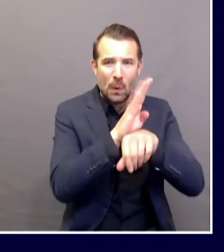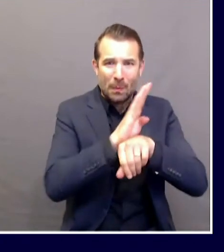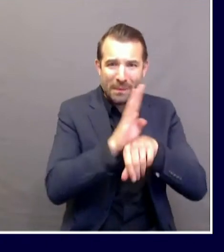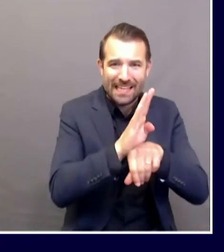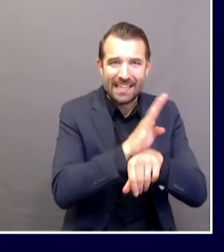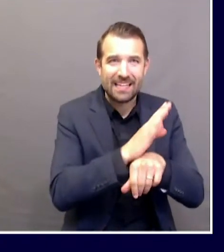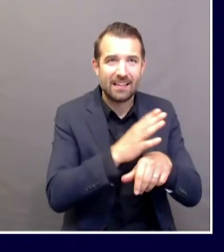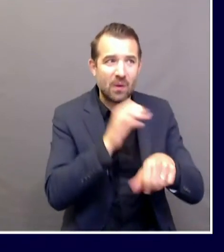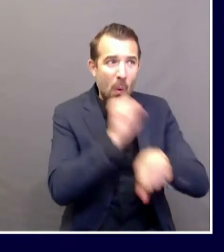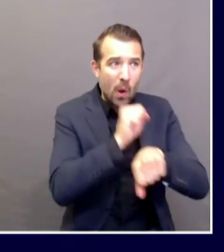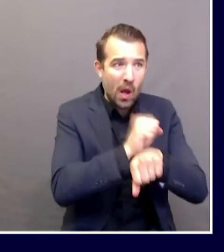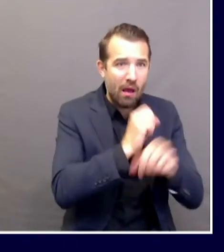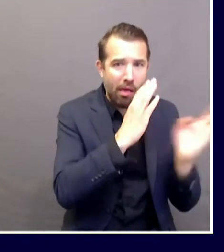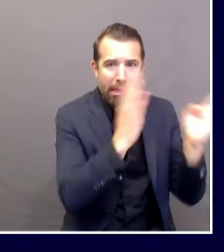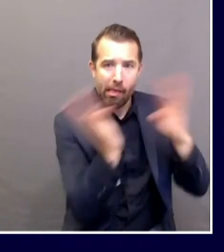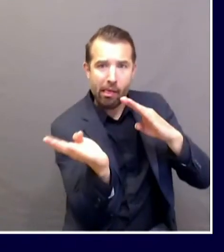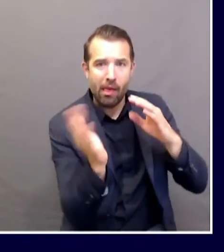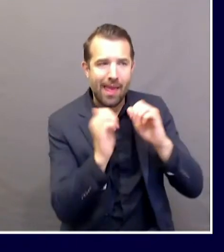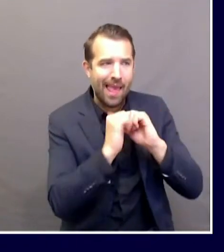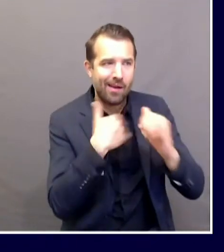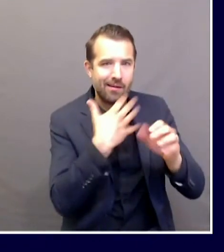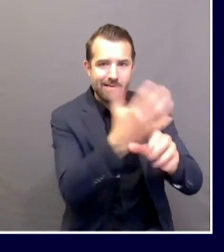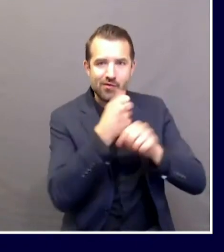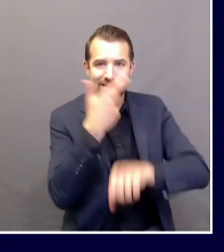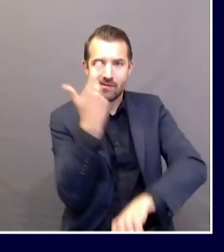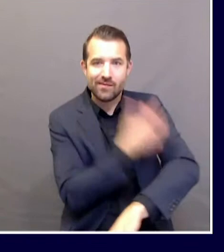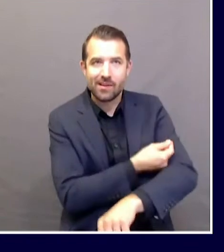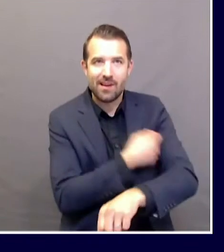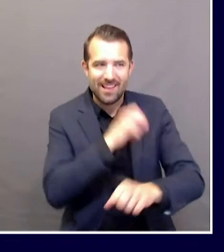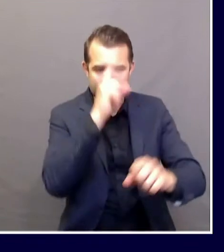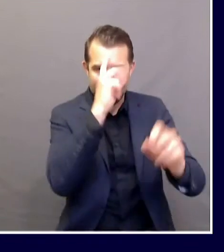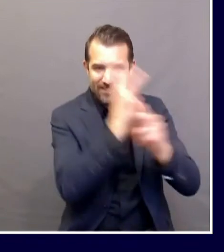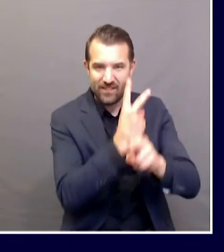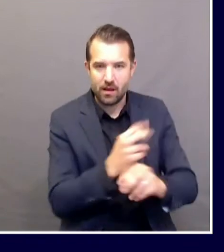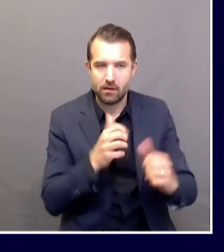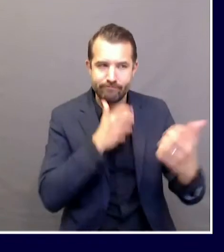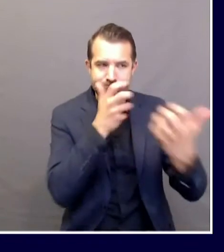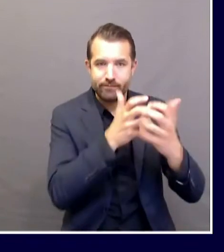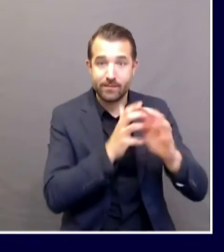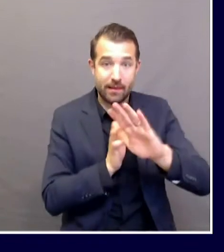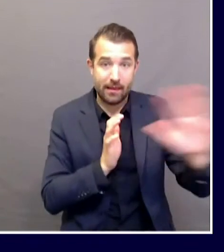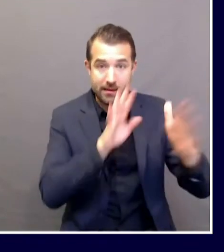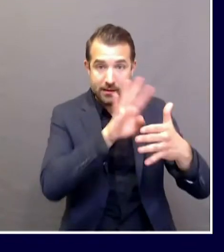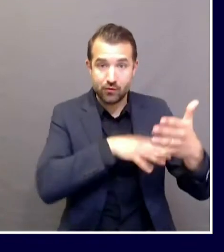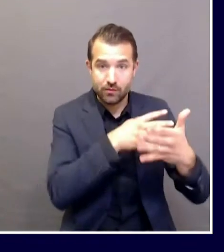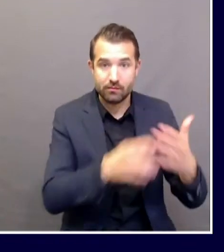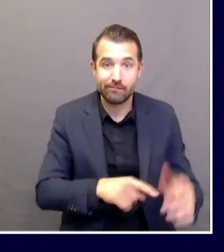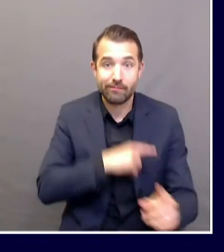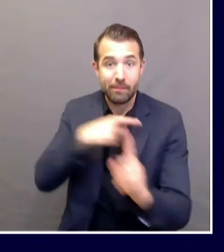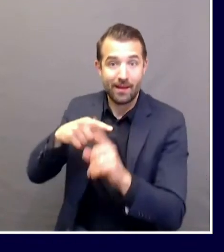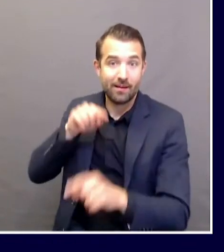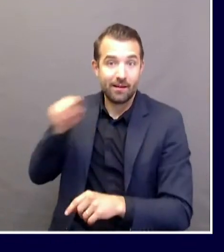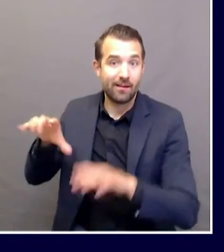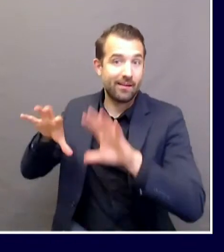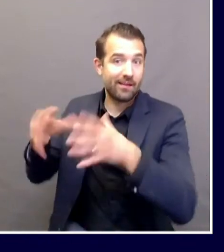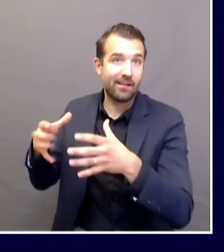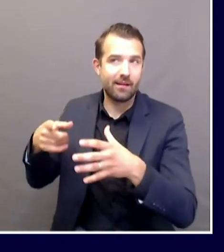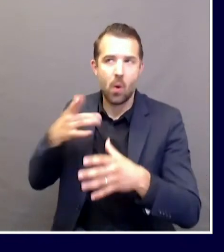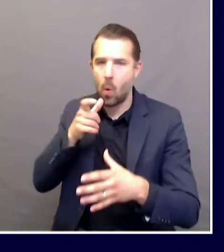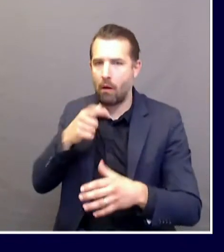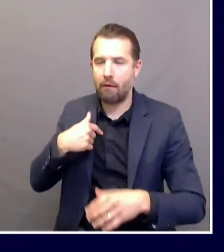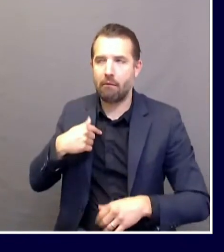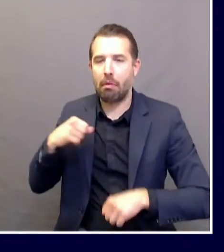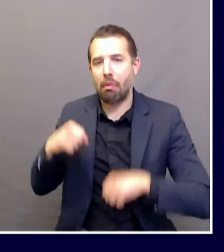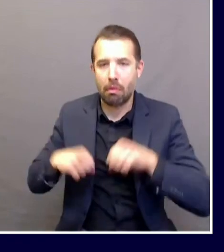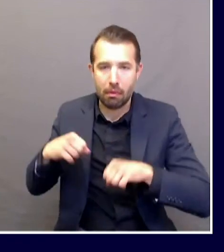folks that have questions. That's a slightly different conversation, but we can have both of those conversations at the same time. That's where we are